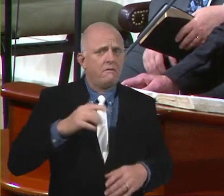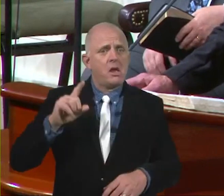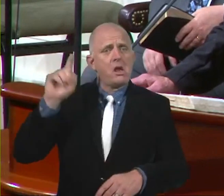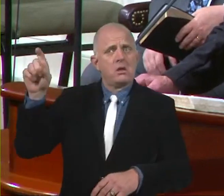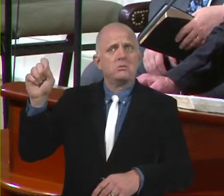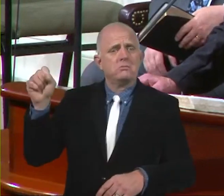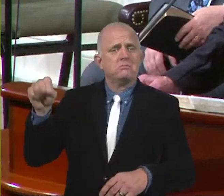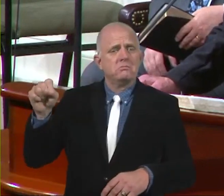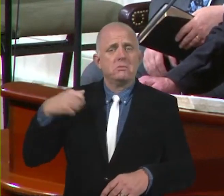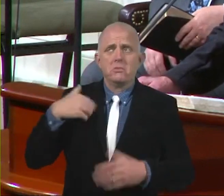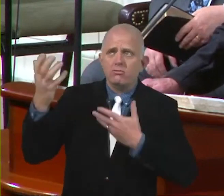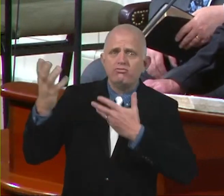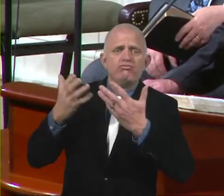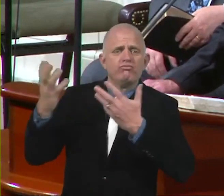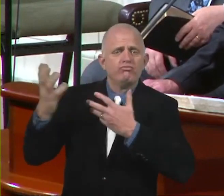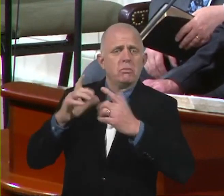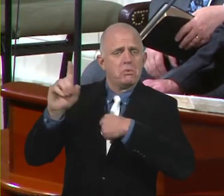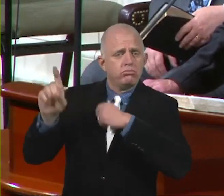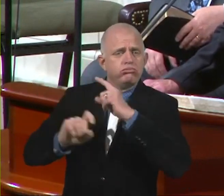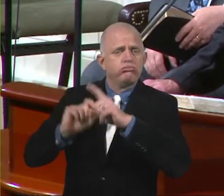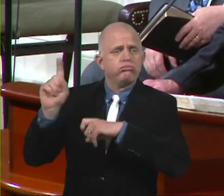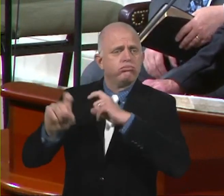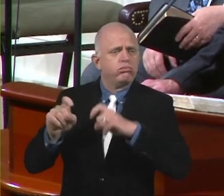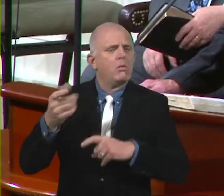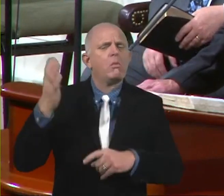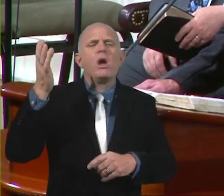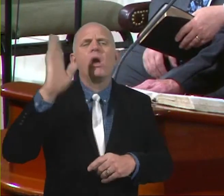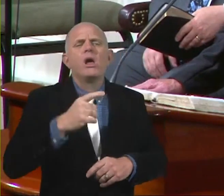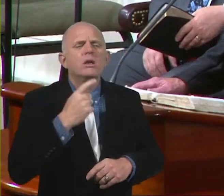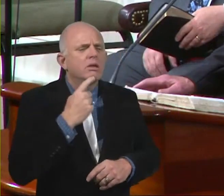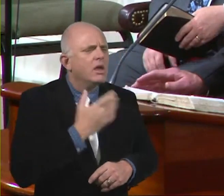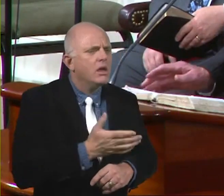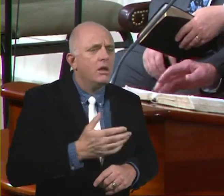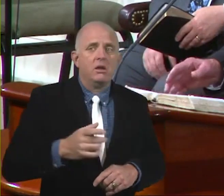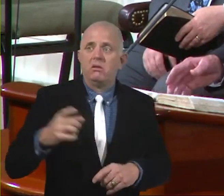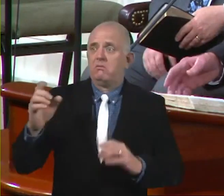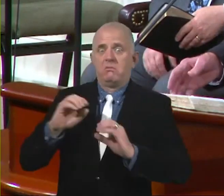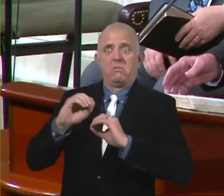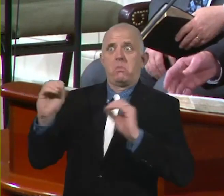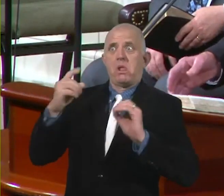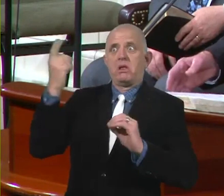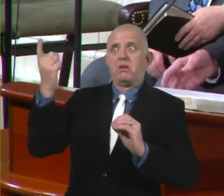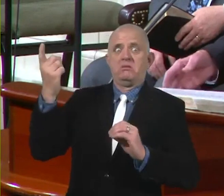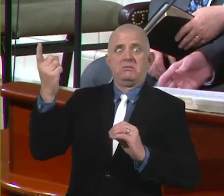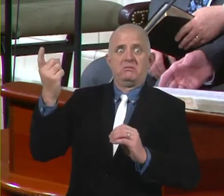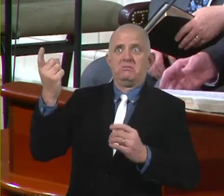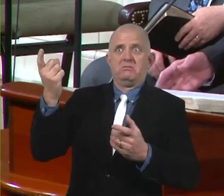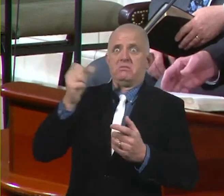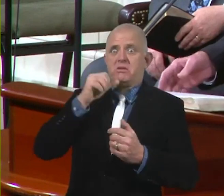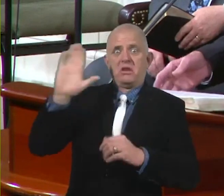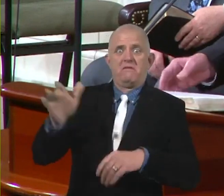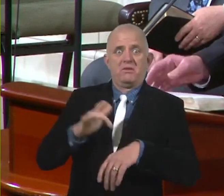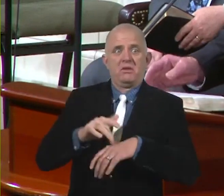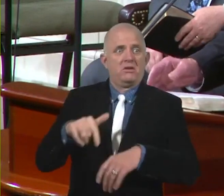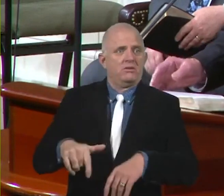some time in asking him. He said, what did he say? He said, didn't have any idea, he had never been here.